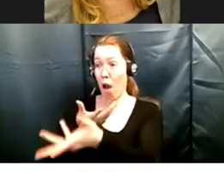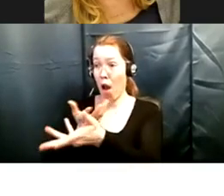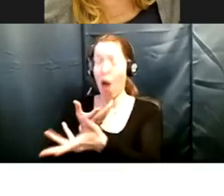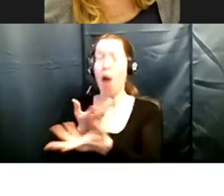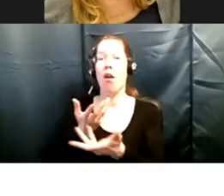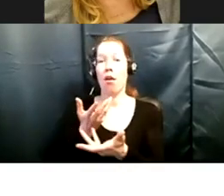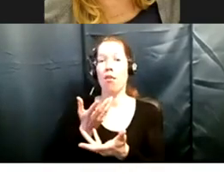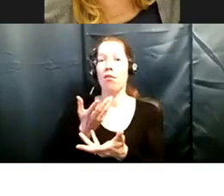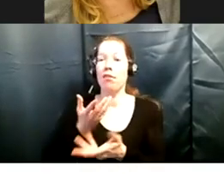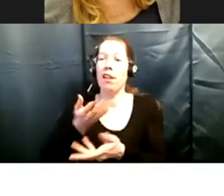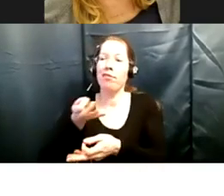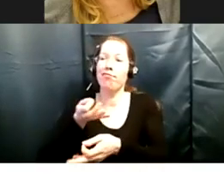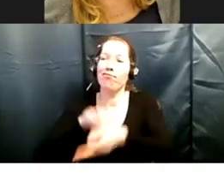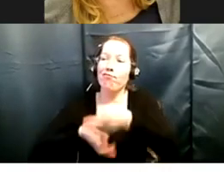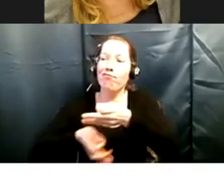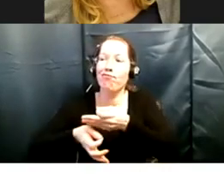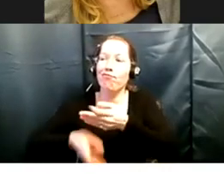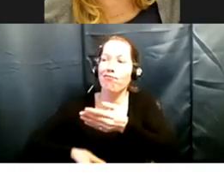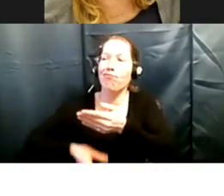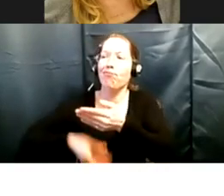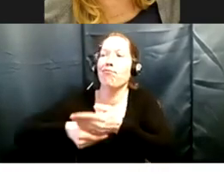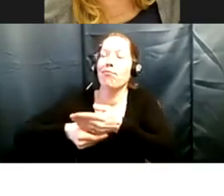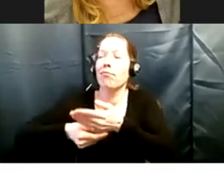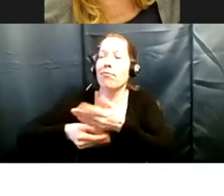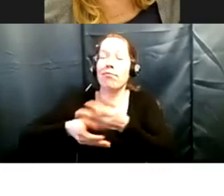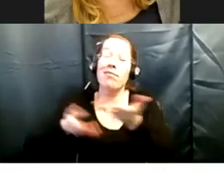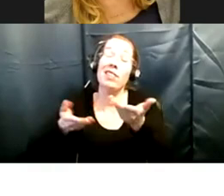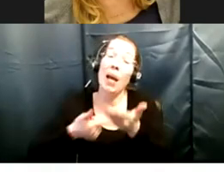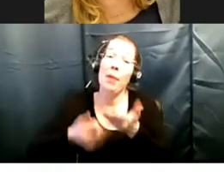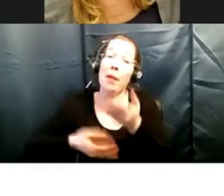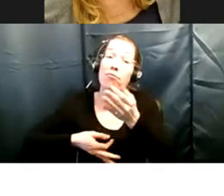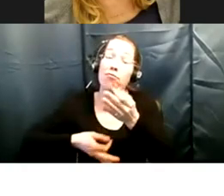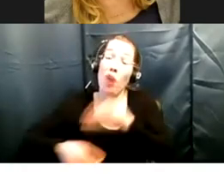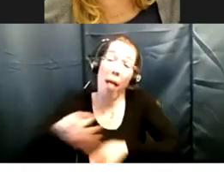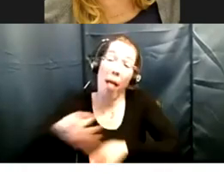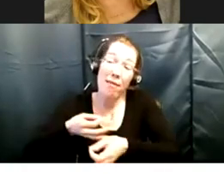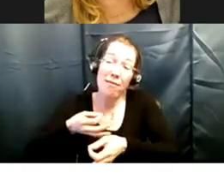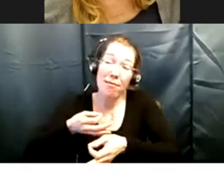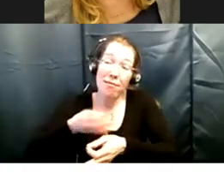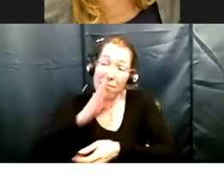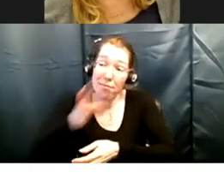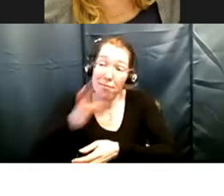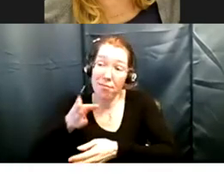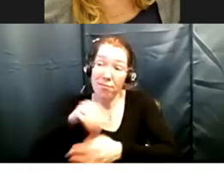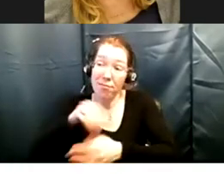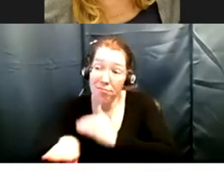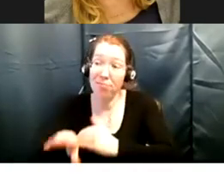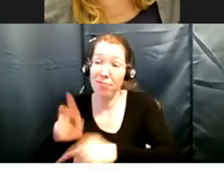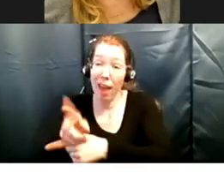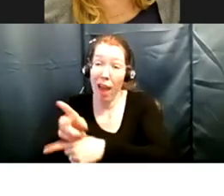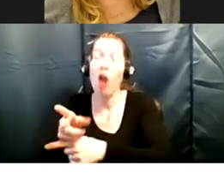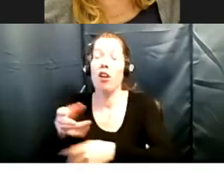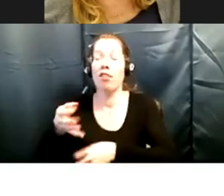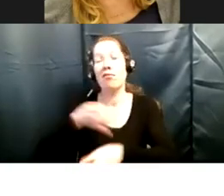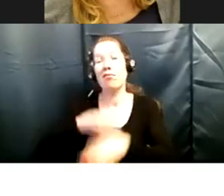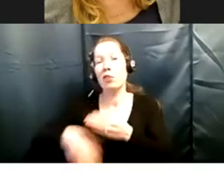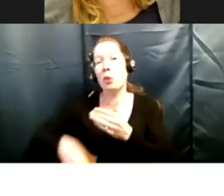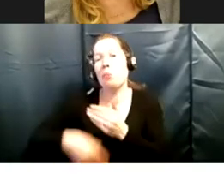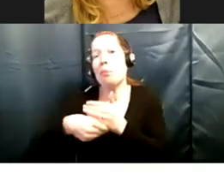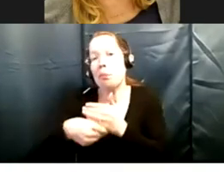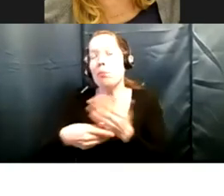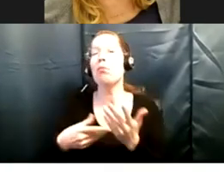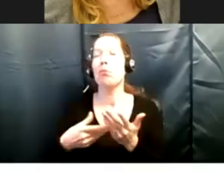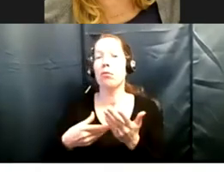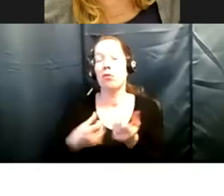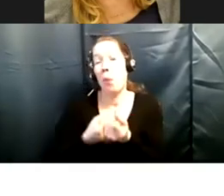augment and in some cases replace direct care, we're able to provide care we may not be able to provide at